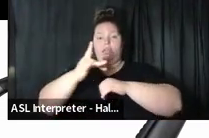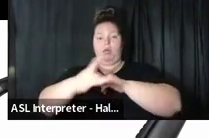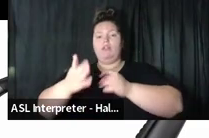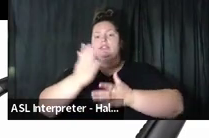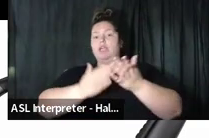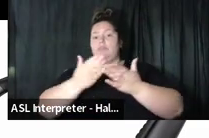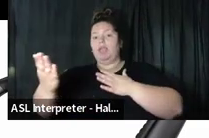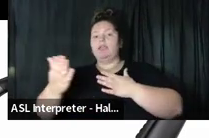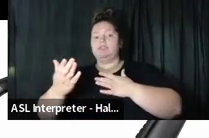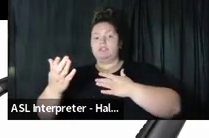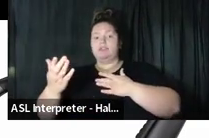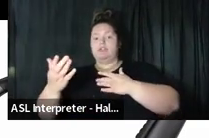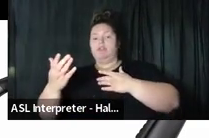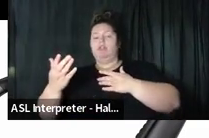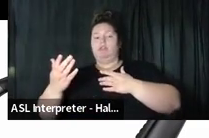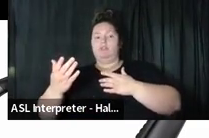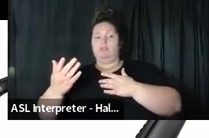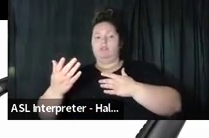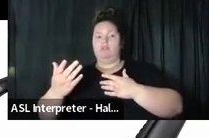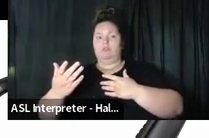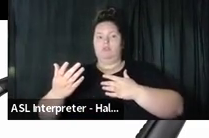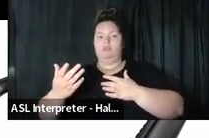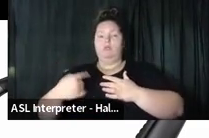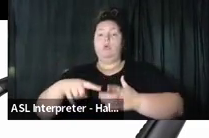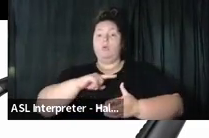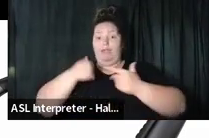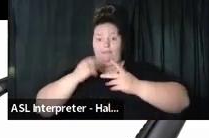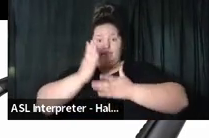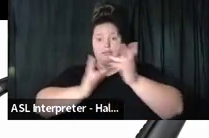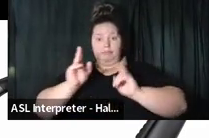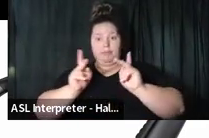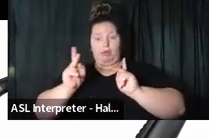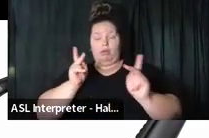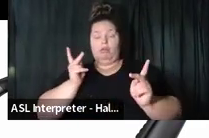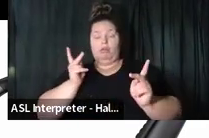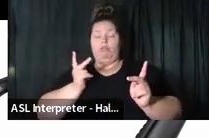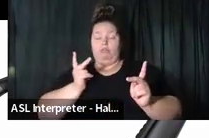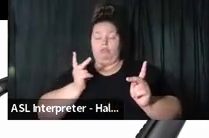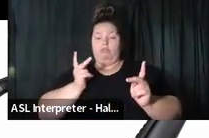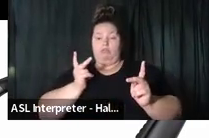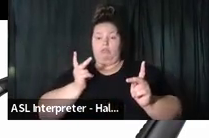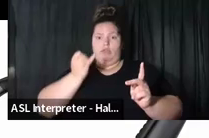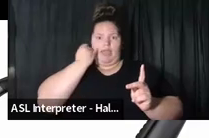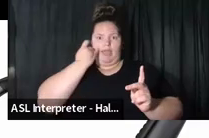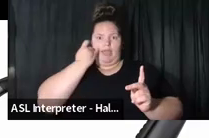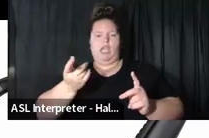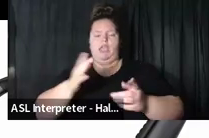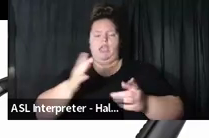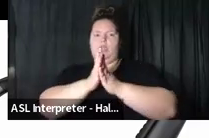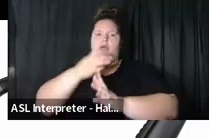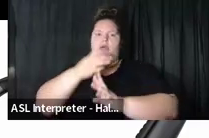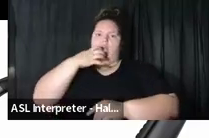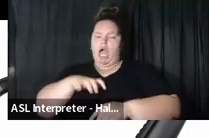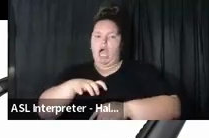you, we have some people that if they get too hot, like that can really